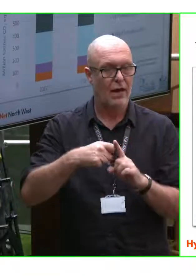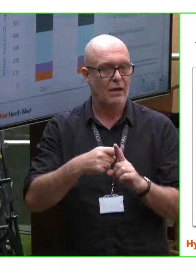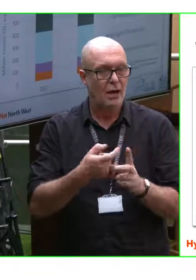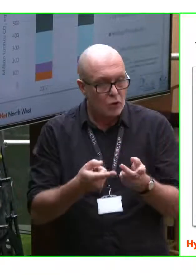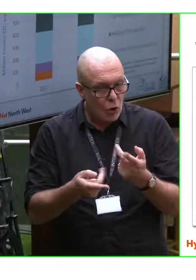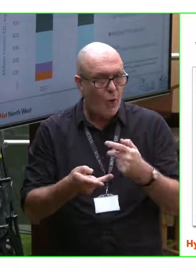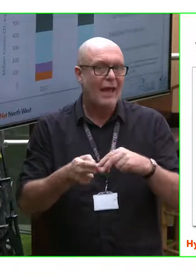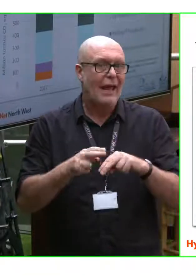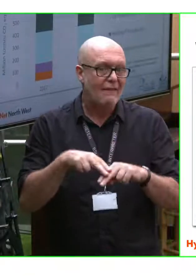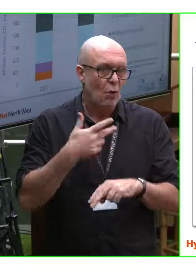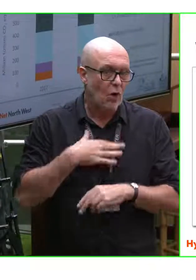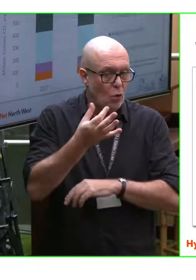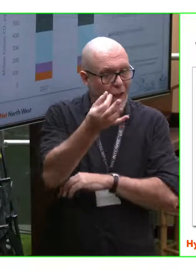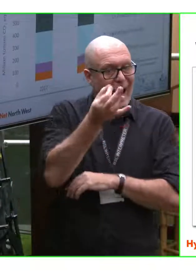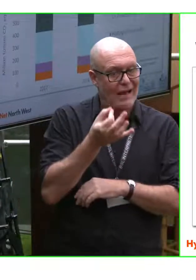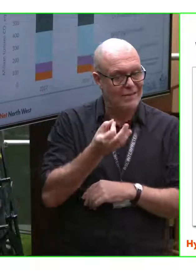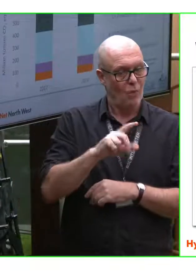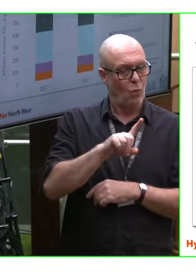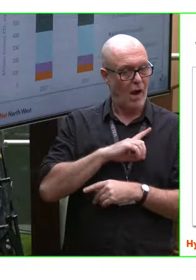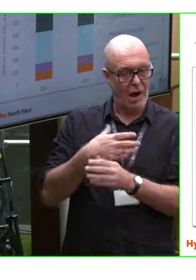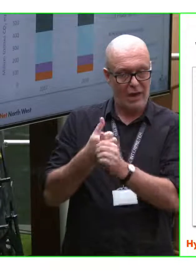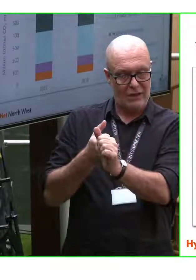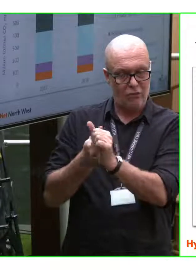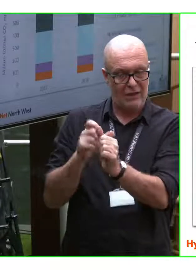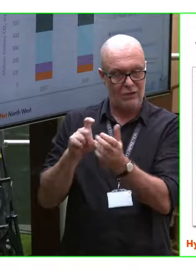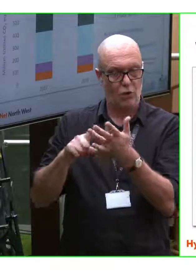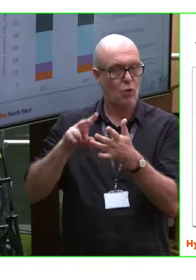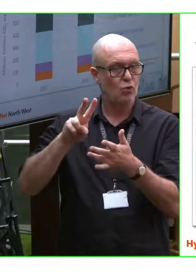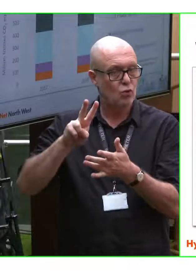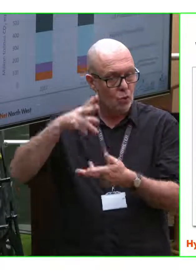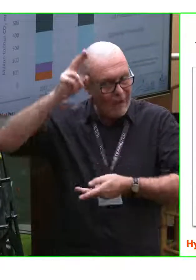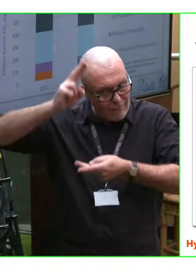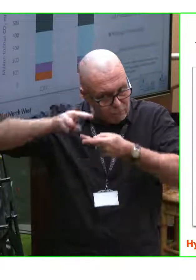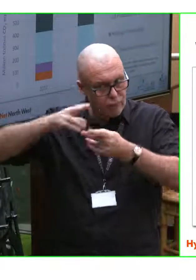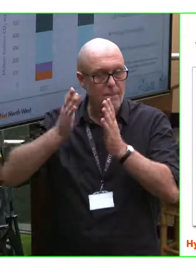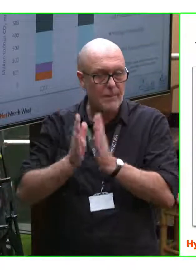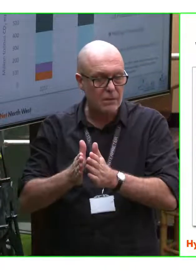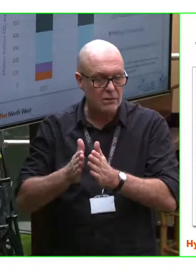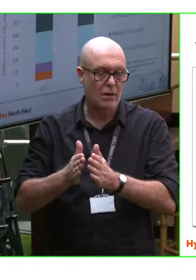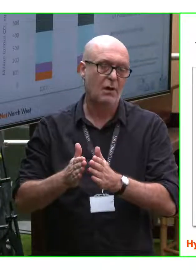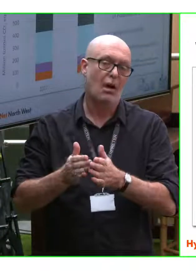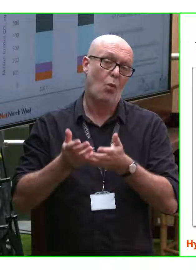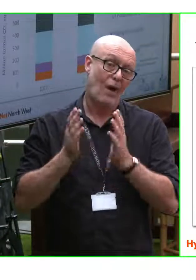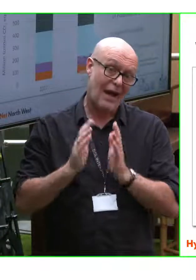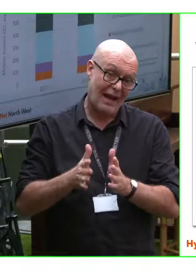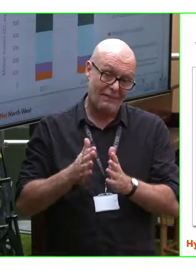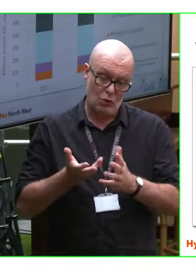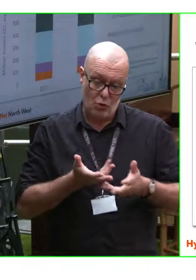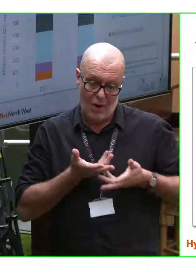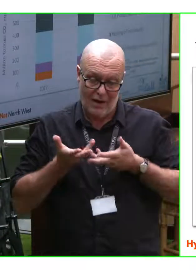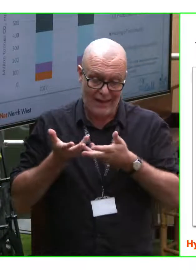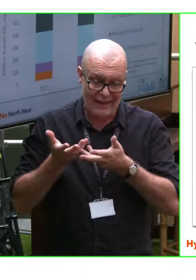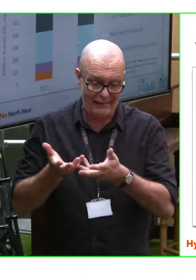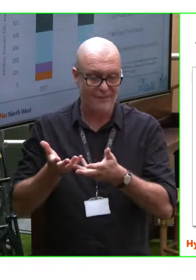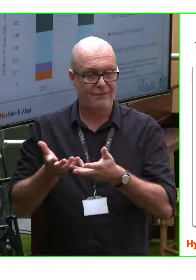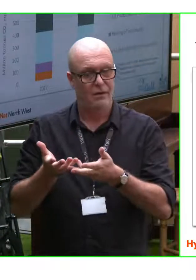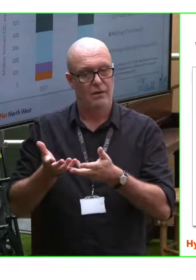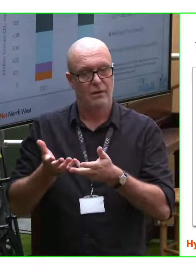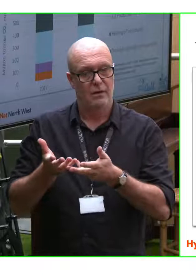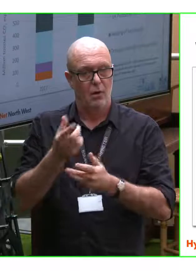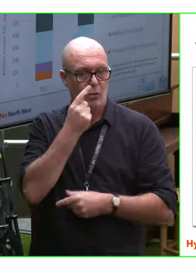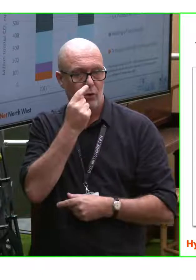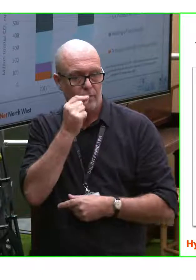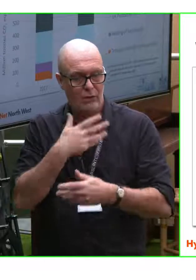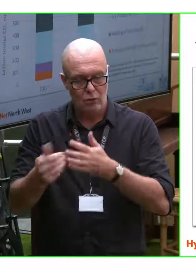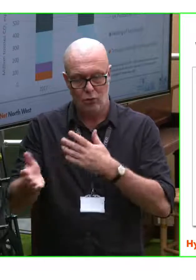does industry need to decarbonise, we have to give the ability for our industry to tackle the blue area here in